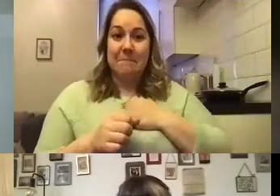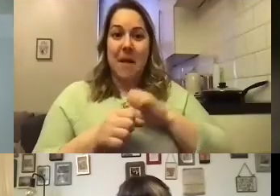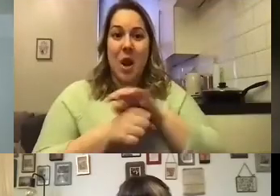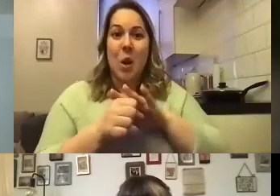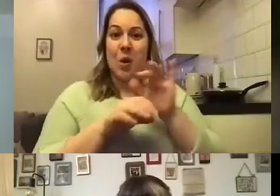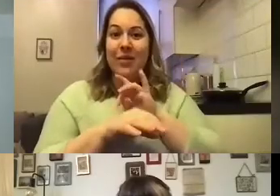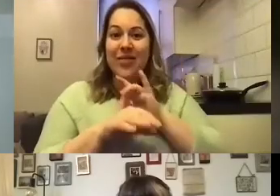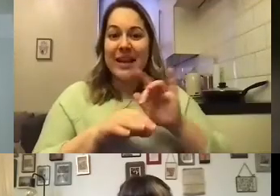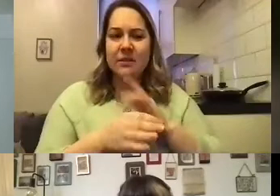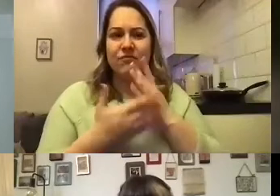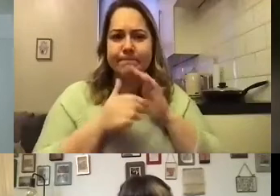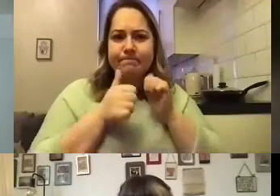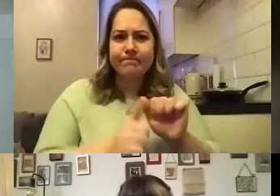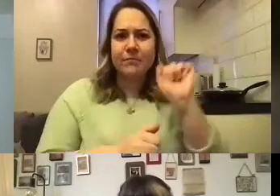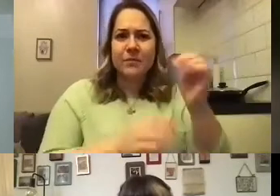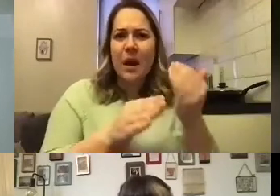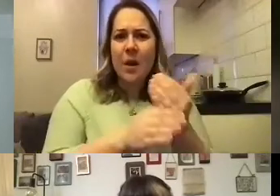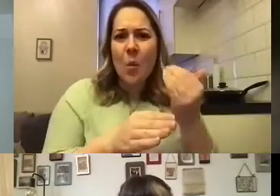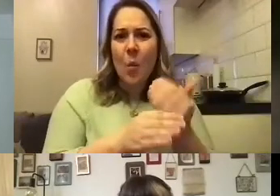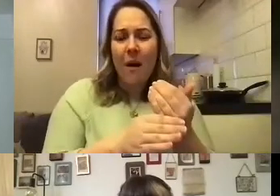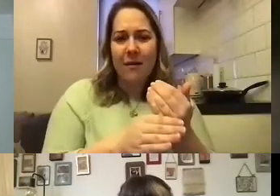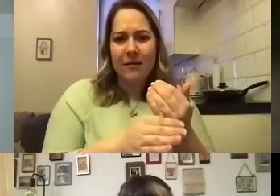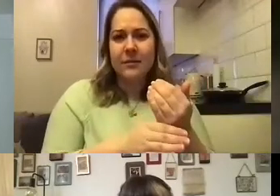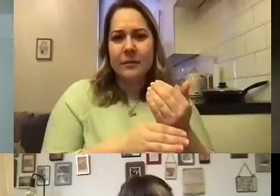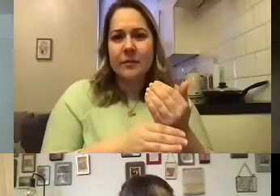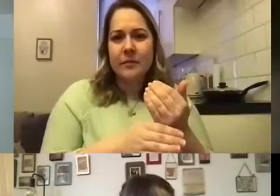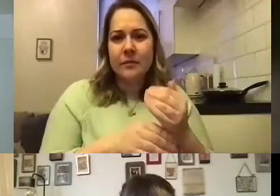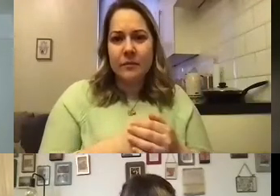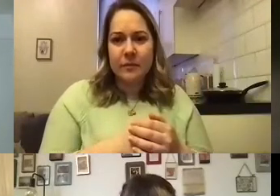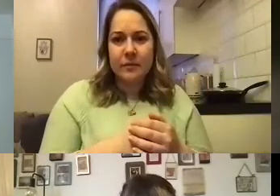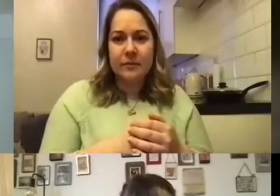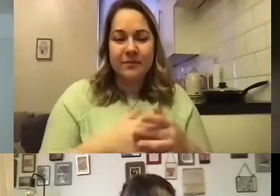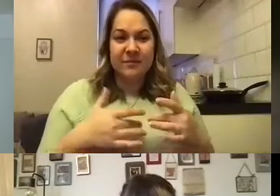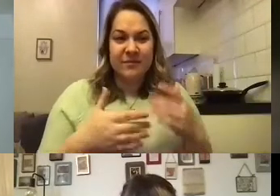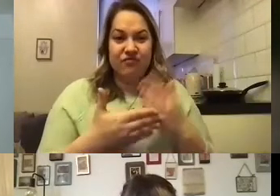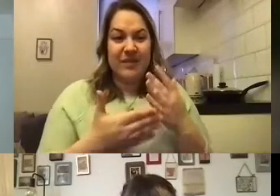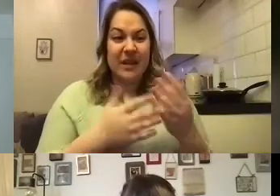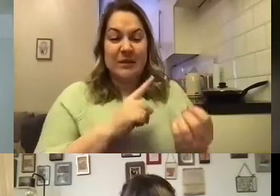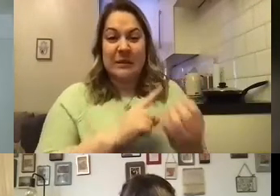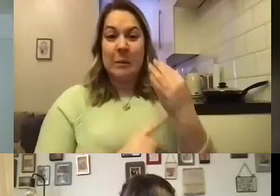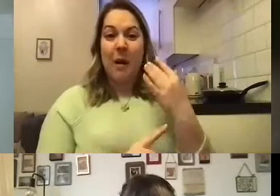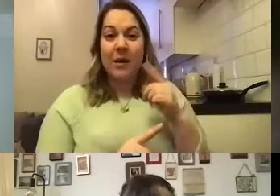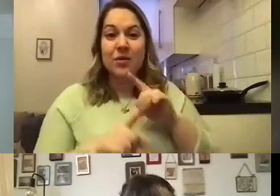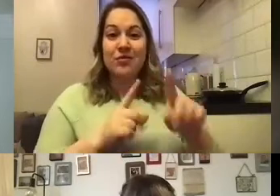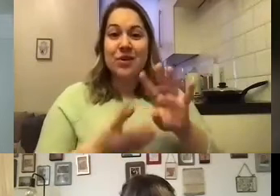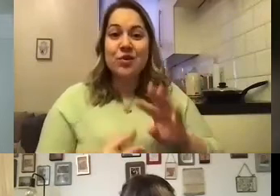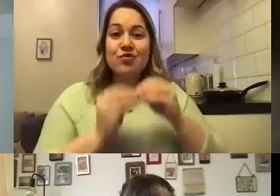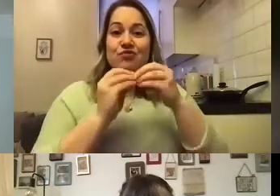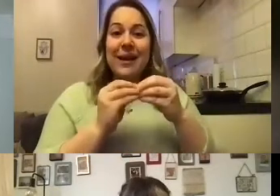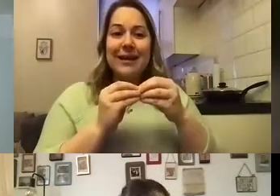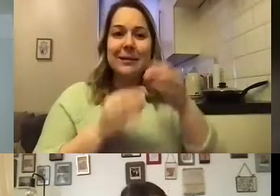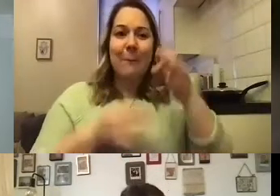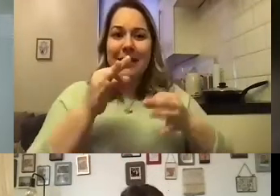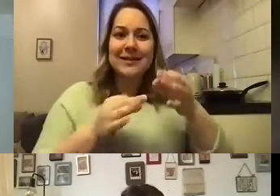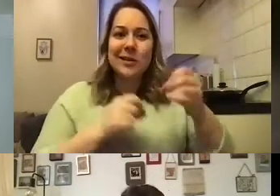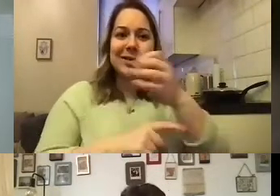Really admire all the work that goes on there. And I've aspired to sort of try and create politically and socially engaged